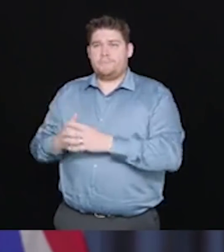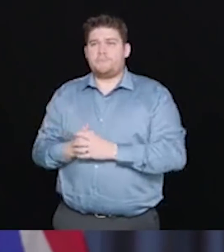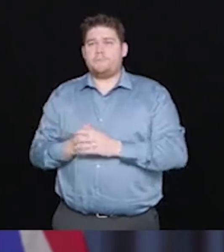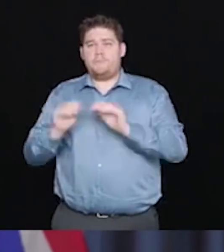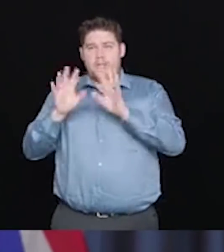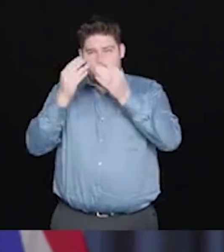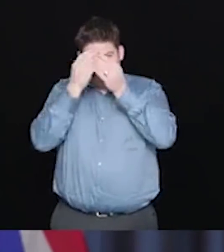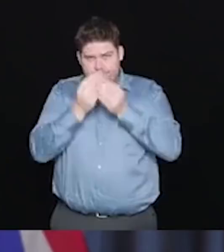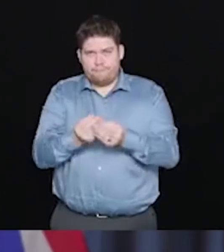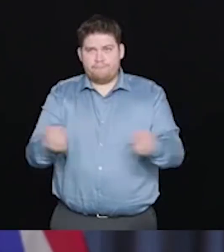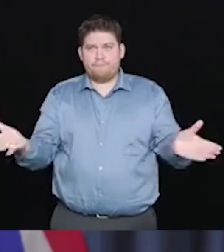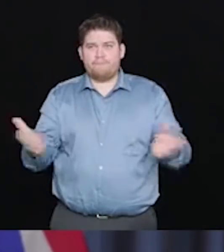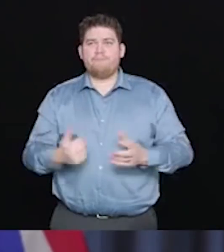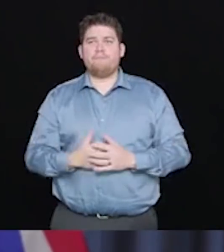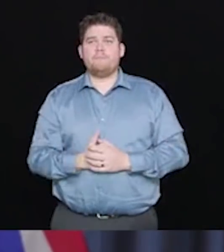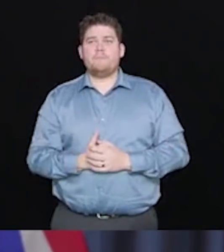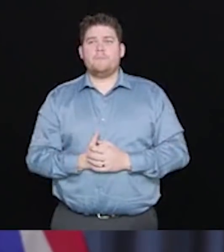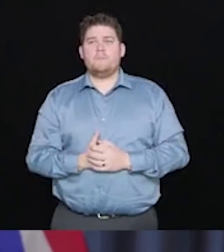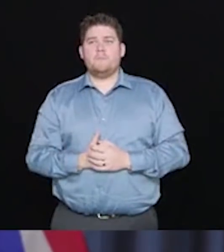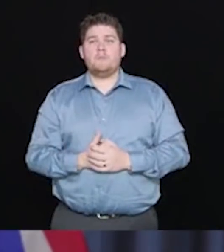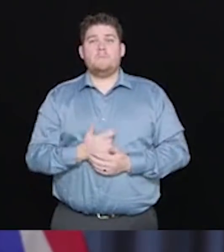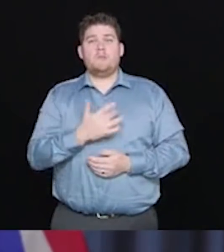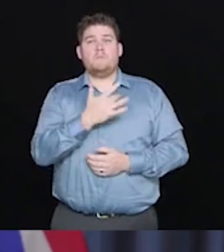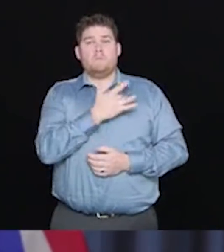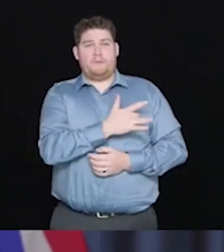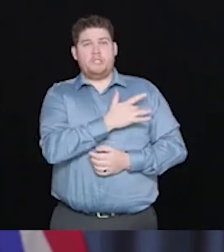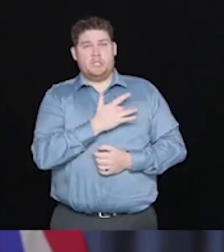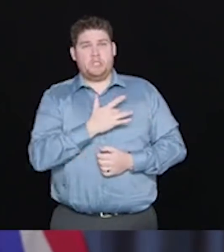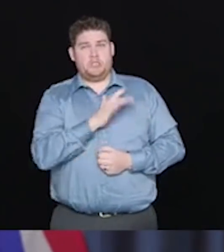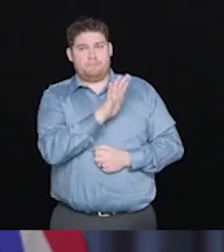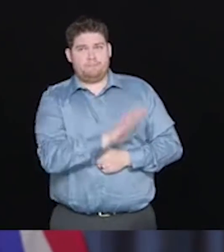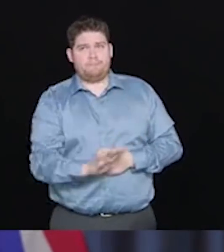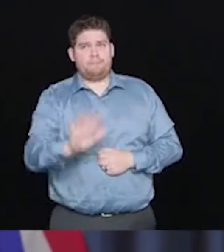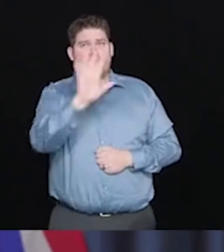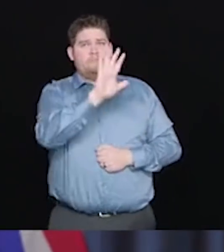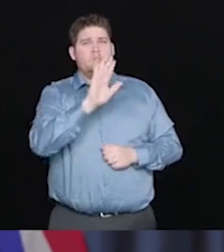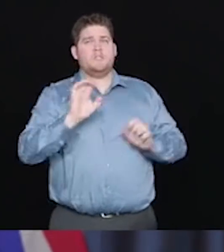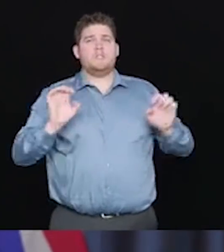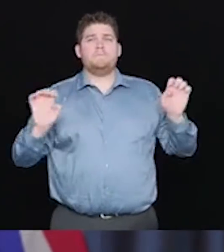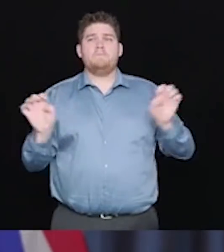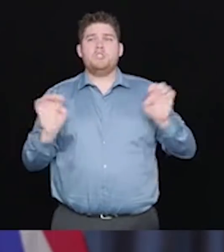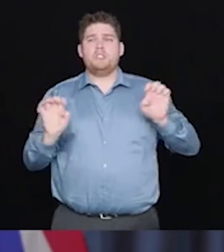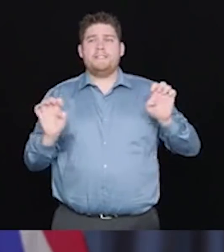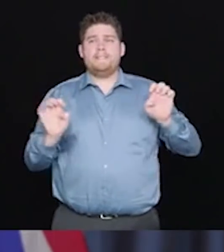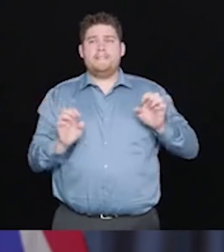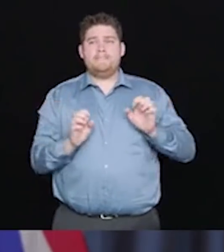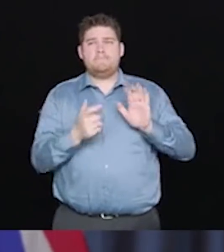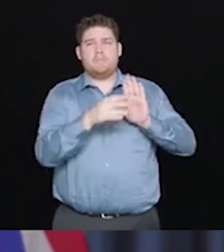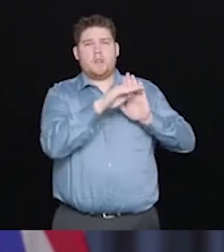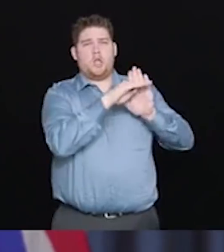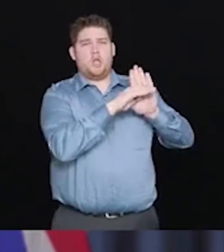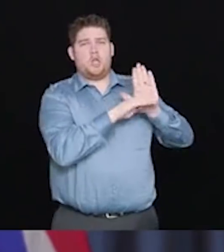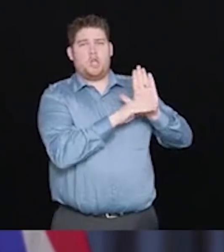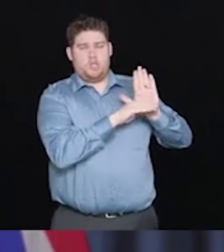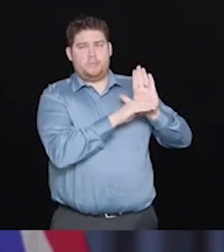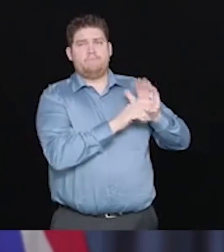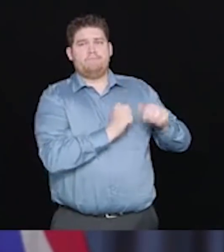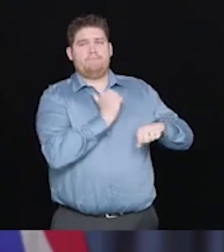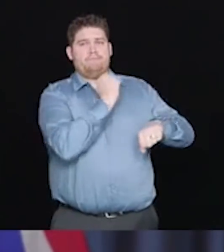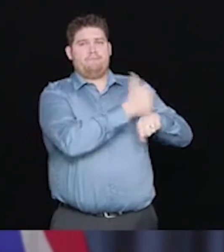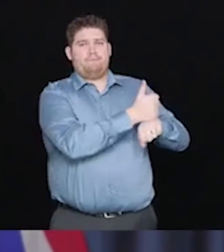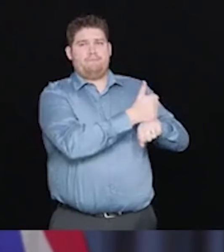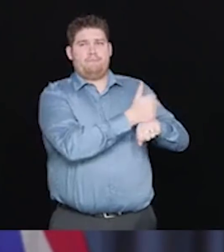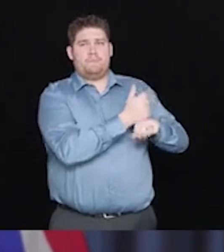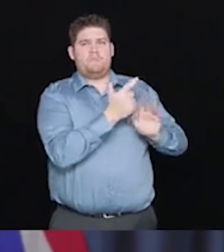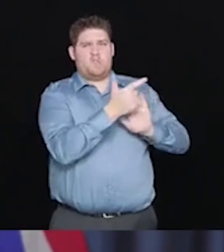Act. And I'm really pleased that he has done some things that have defined essential work for the province, and